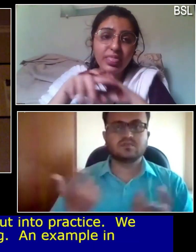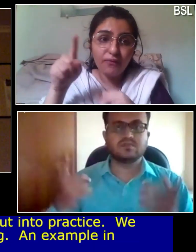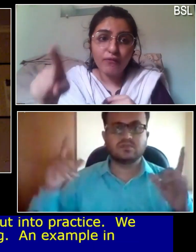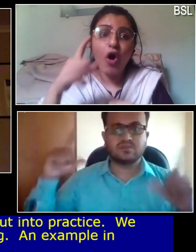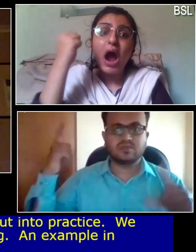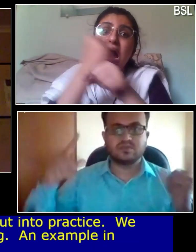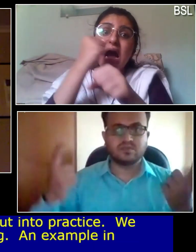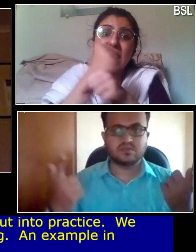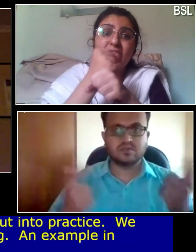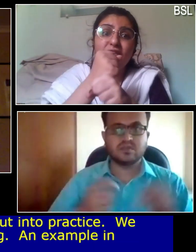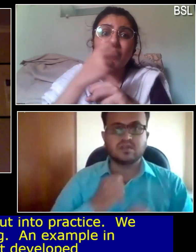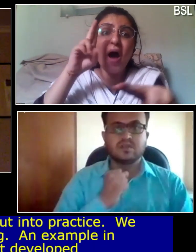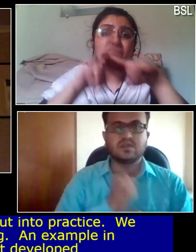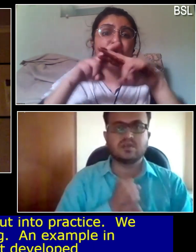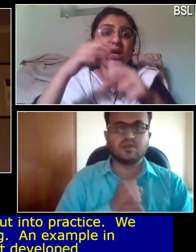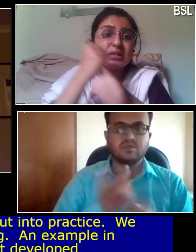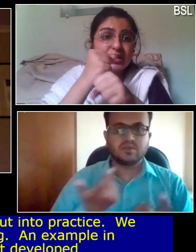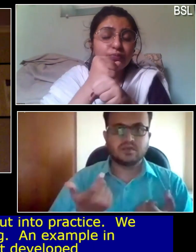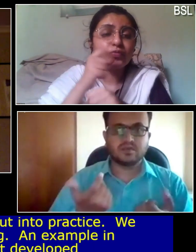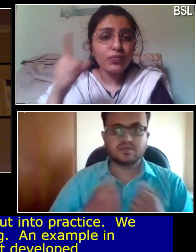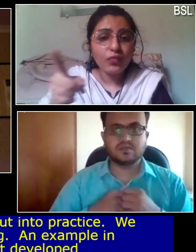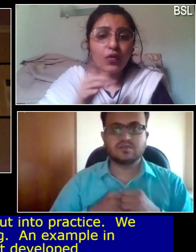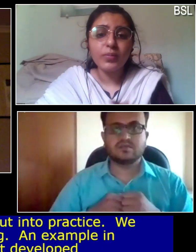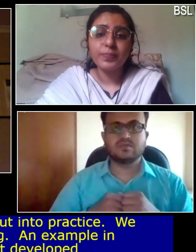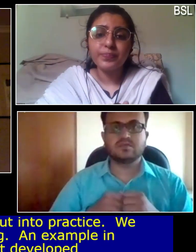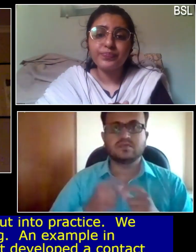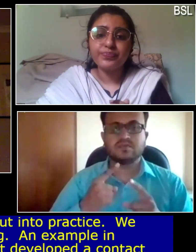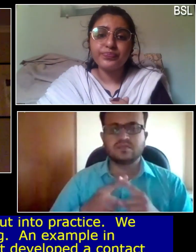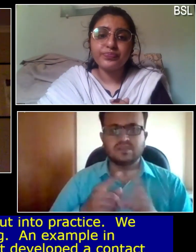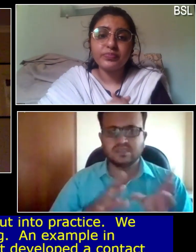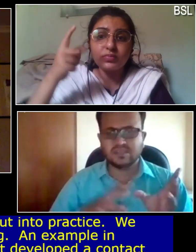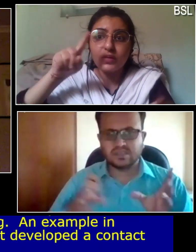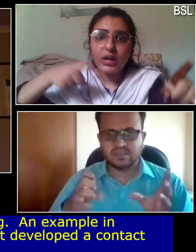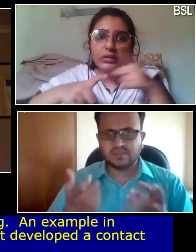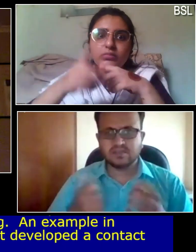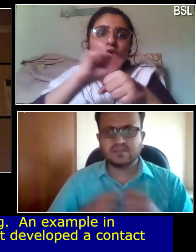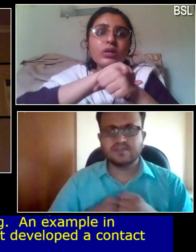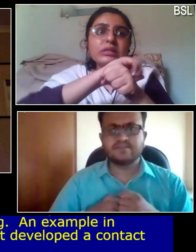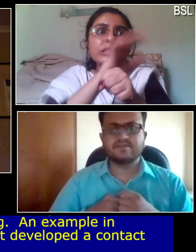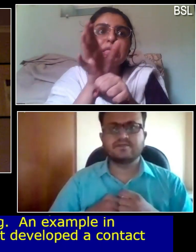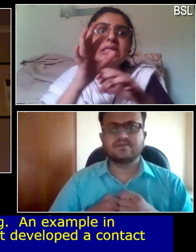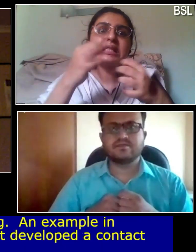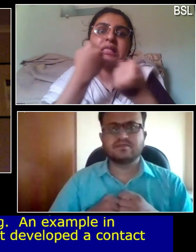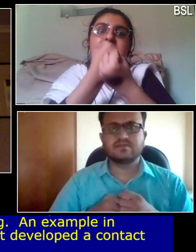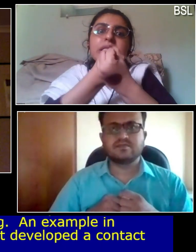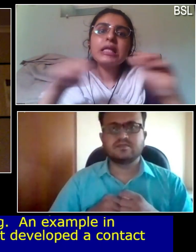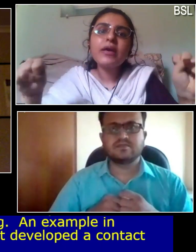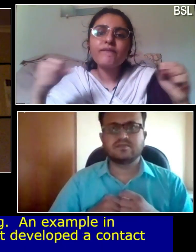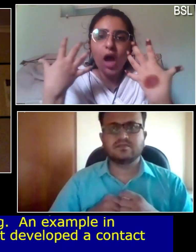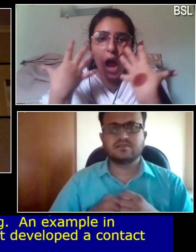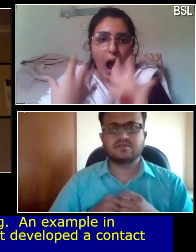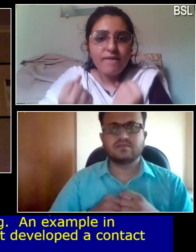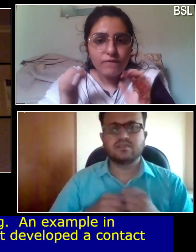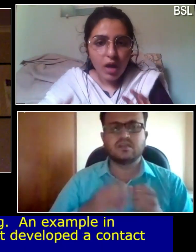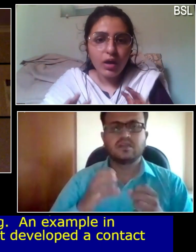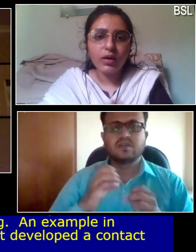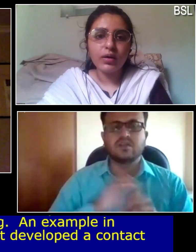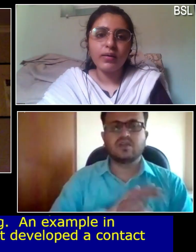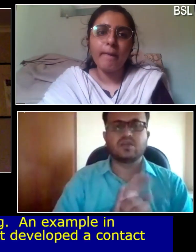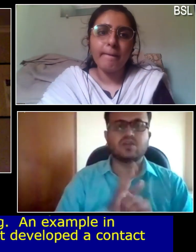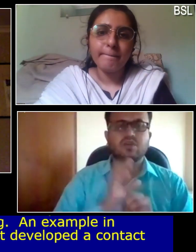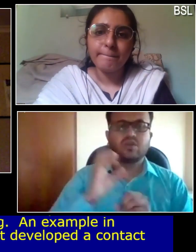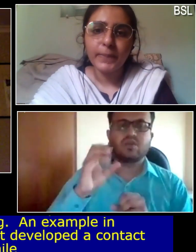government developed a contact tracing app called COVID Safe. And while the